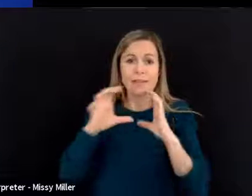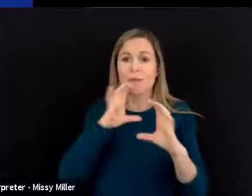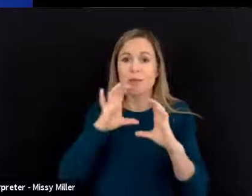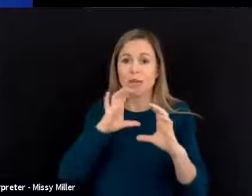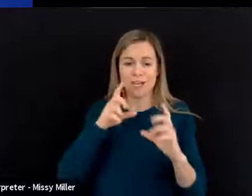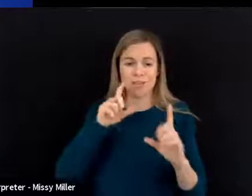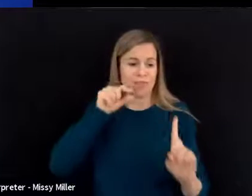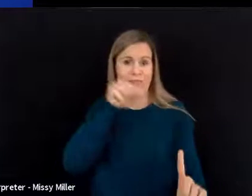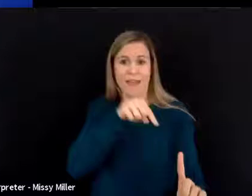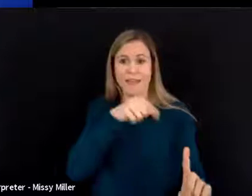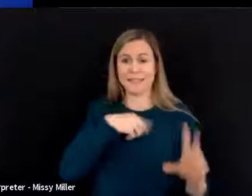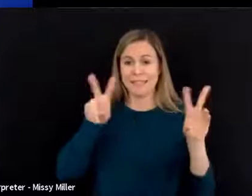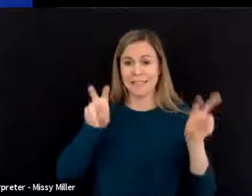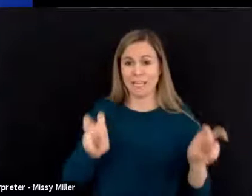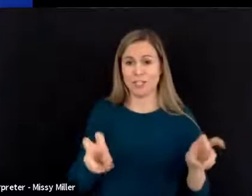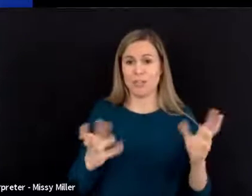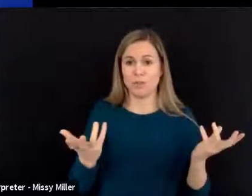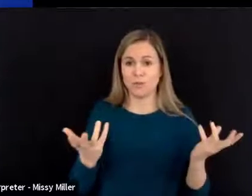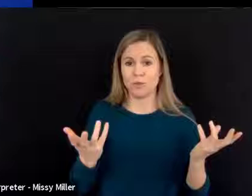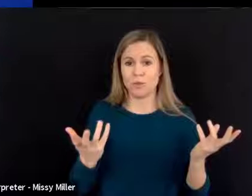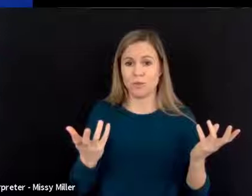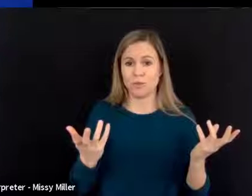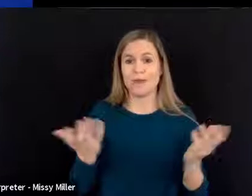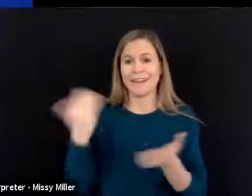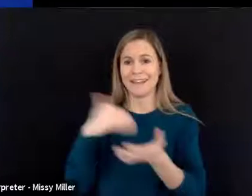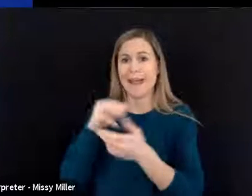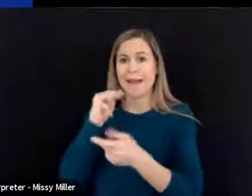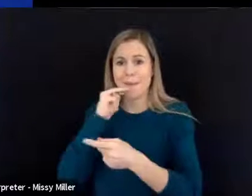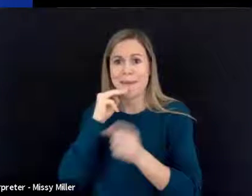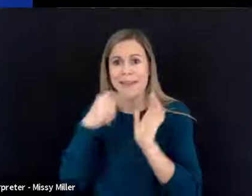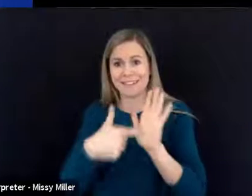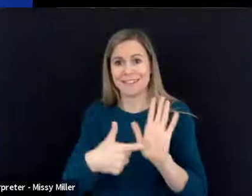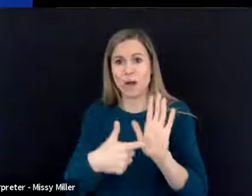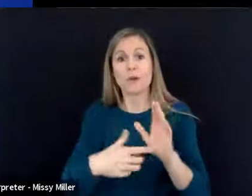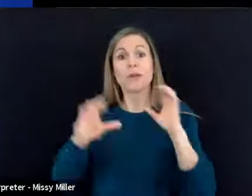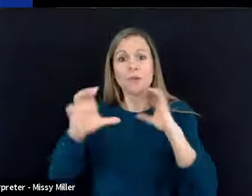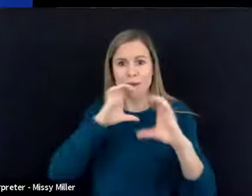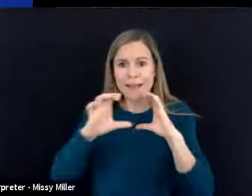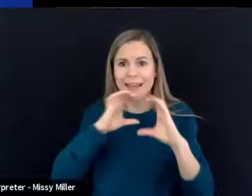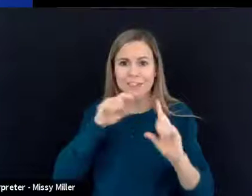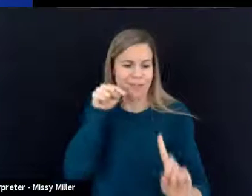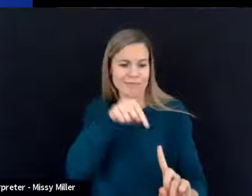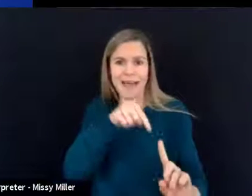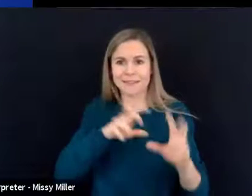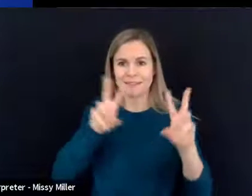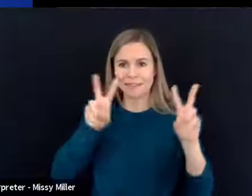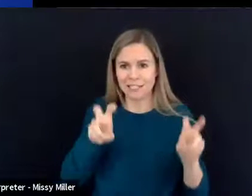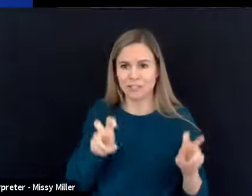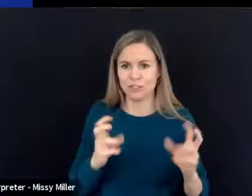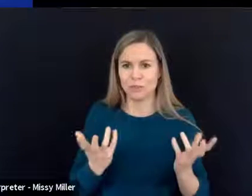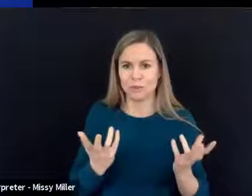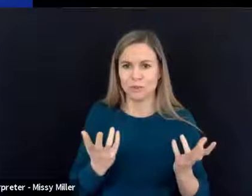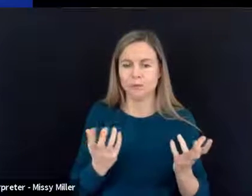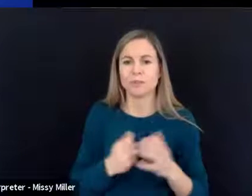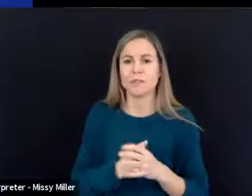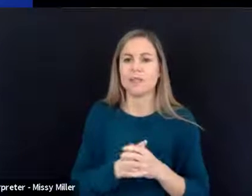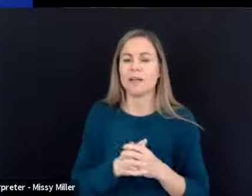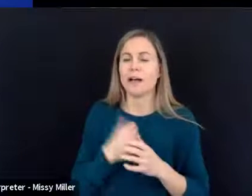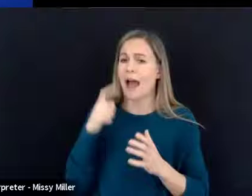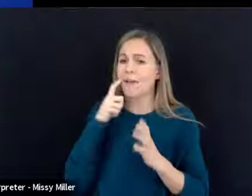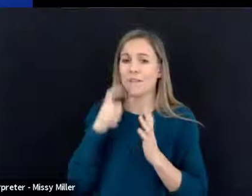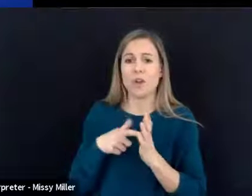As Megan said, red, bolded with a million exclamation points. I've seen